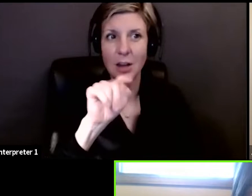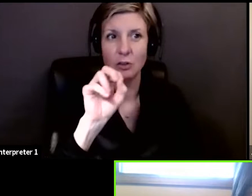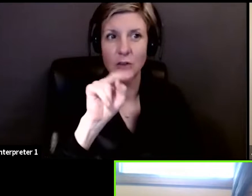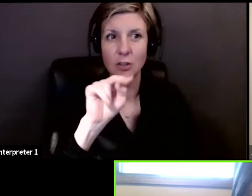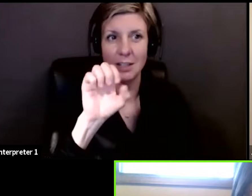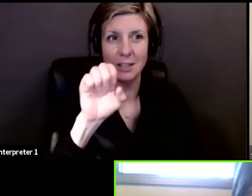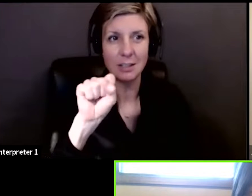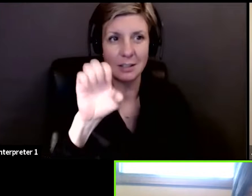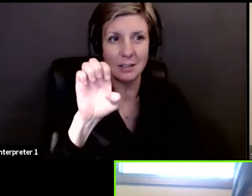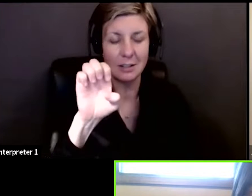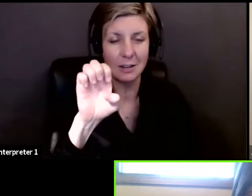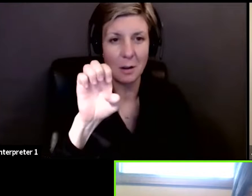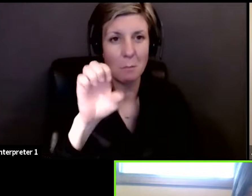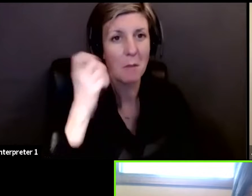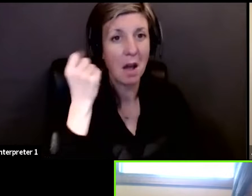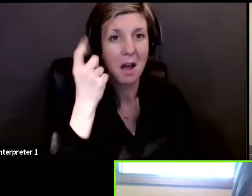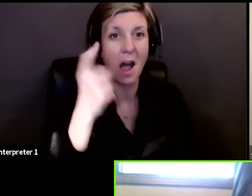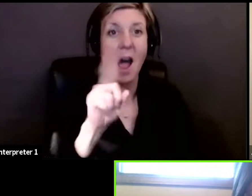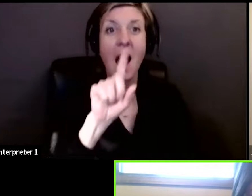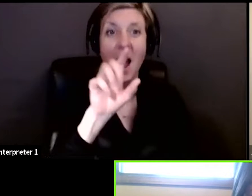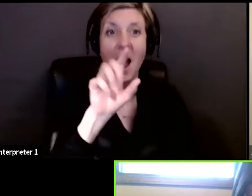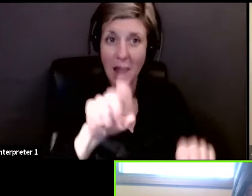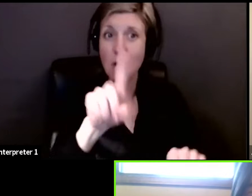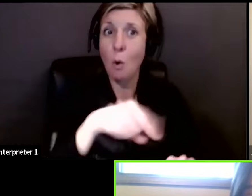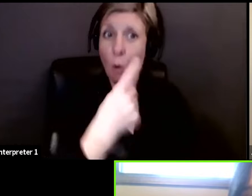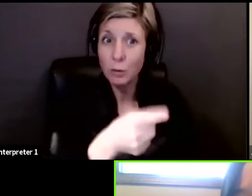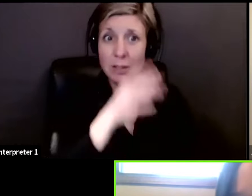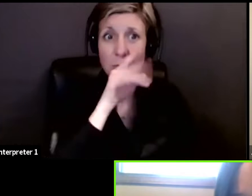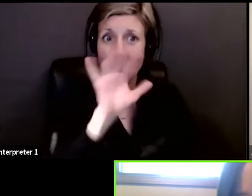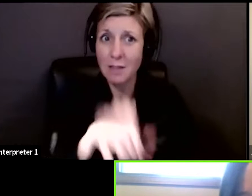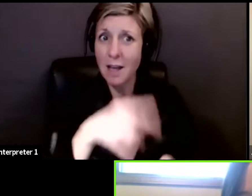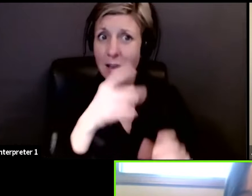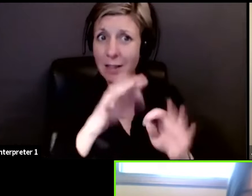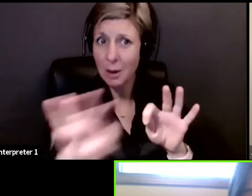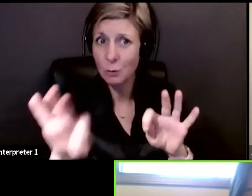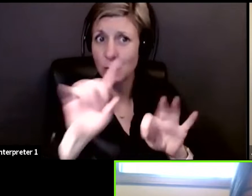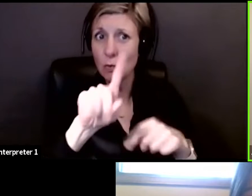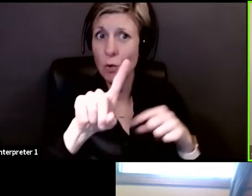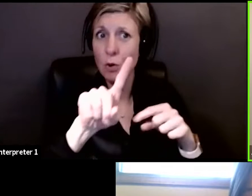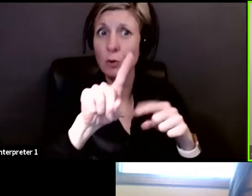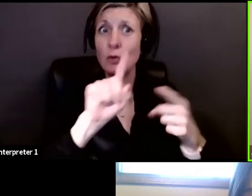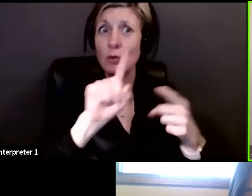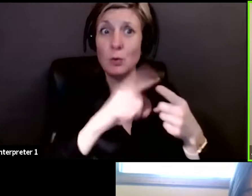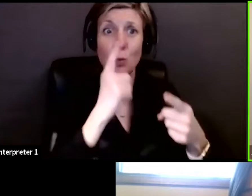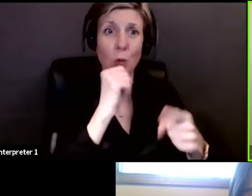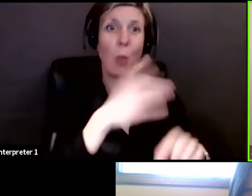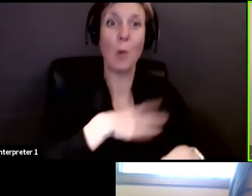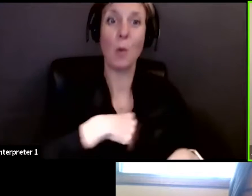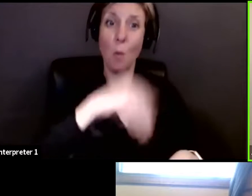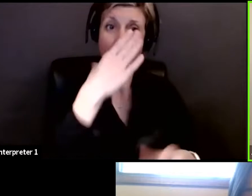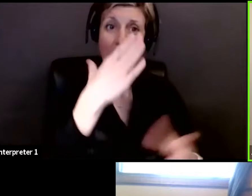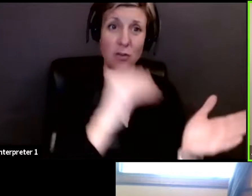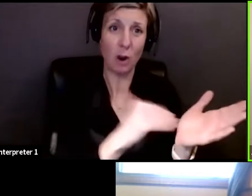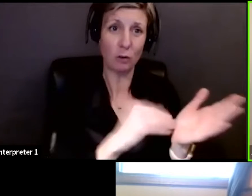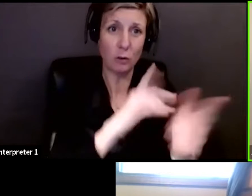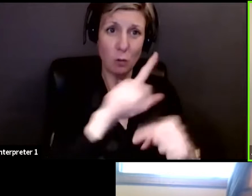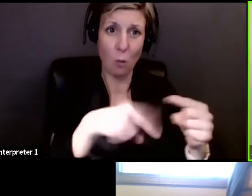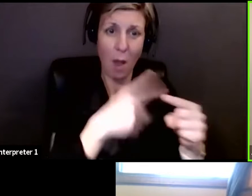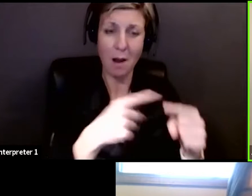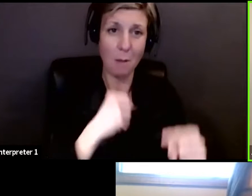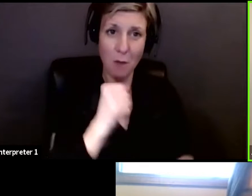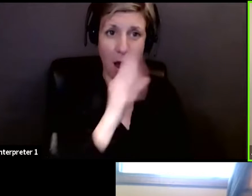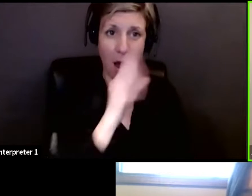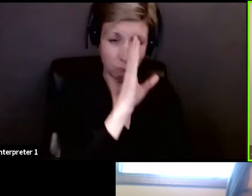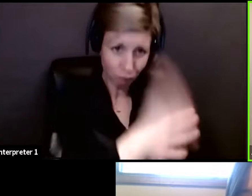white doctors who don't speak Cantonese when I am completely out of my mind. You know, I feel like the doctors